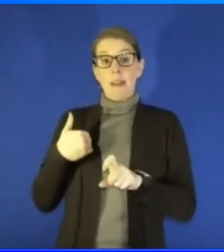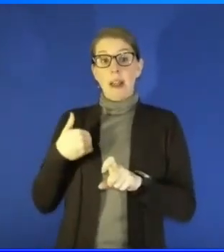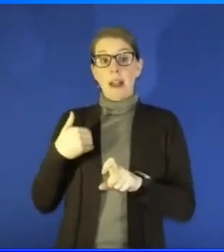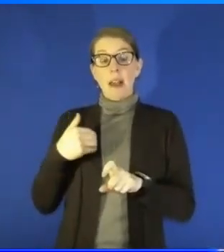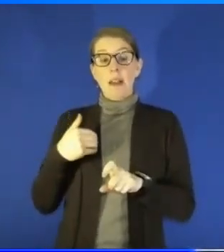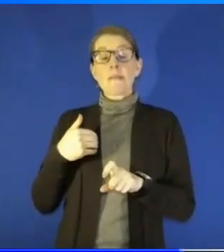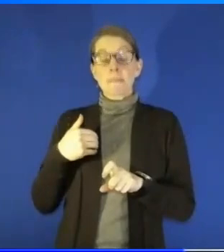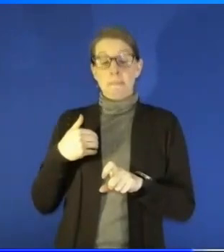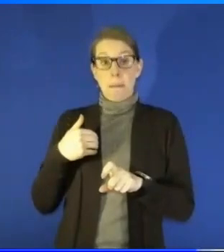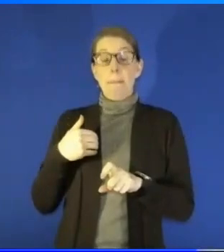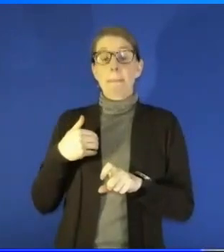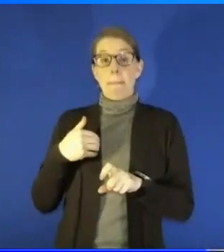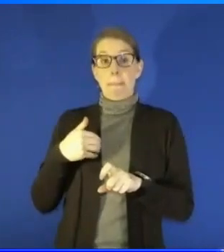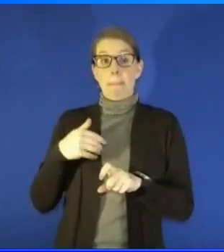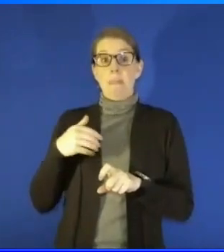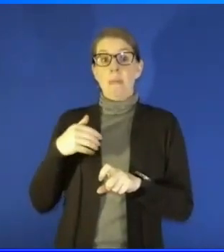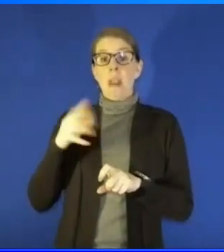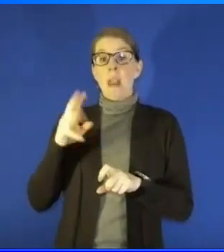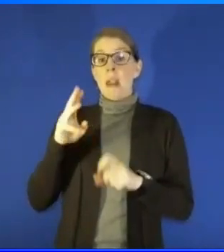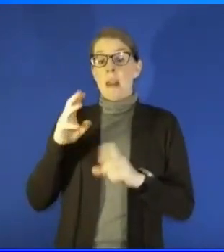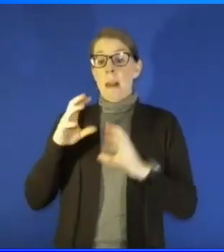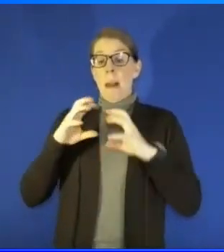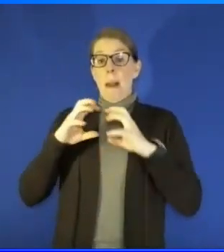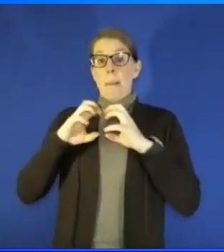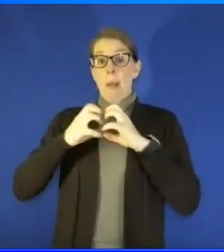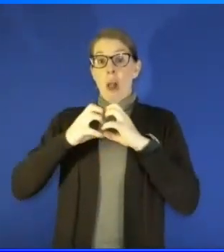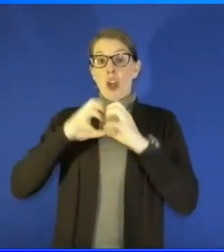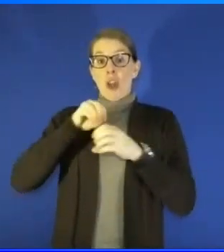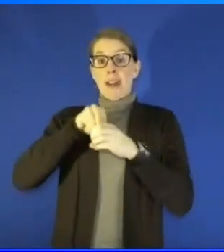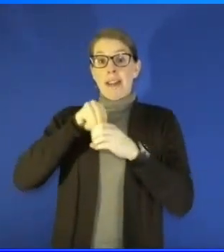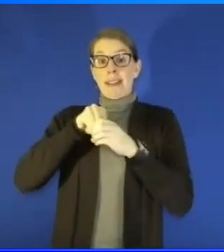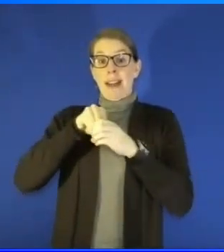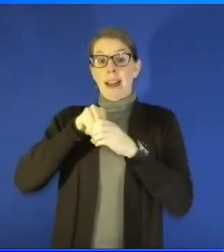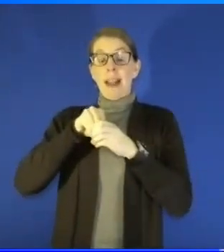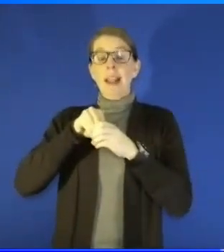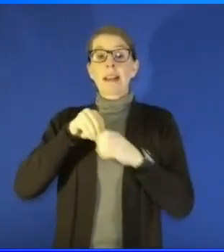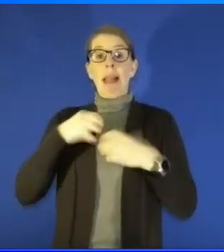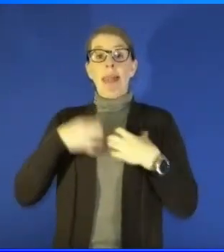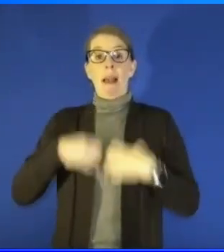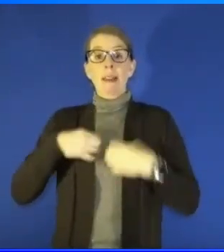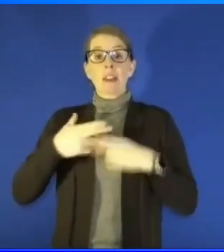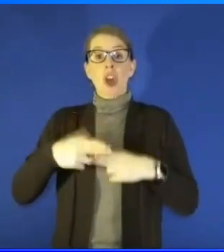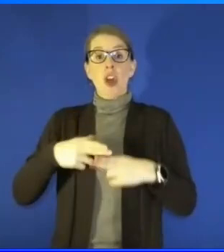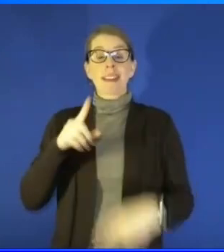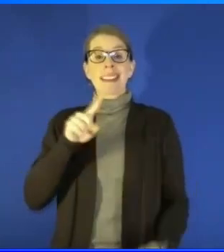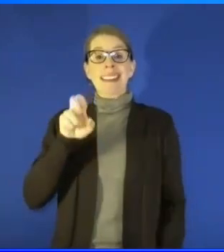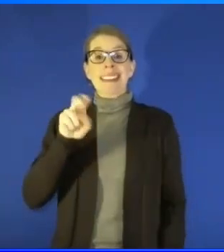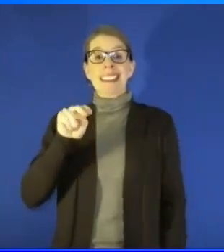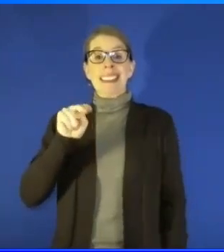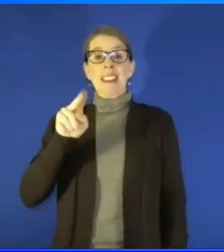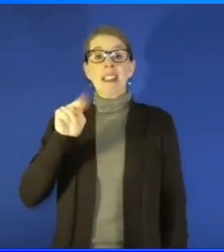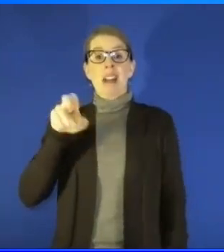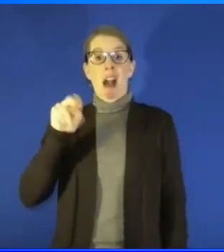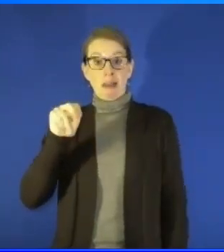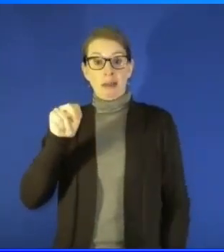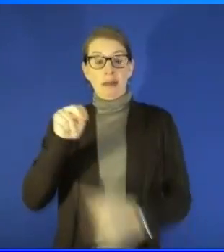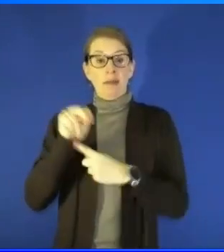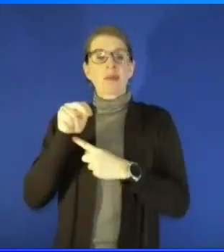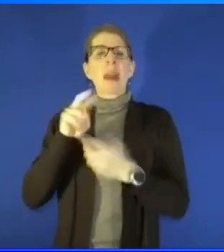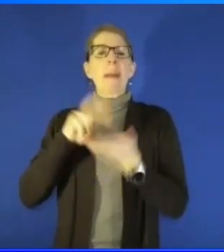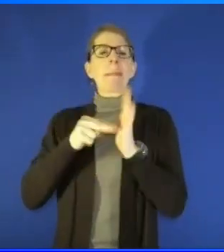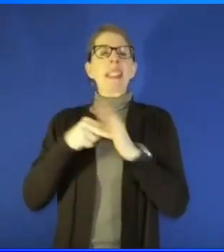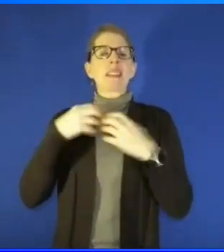of a molecule inside the lungs called xenon. So this is an MRI scan that we do of the lungs, led